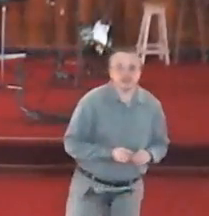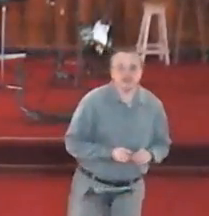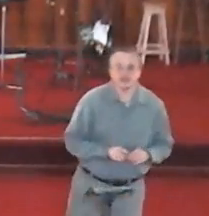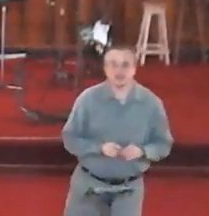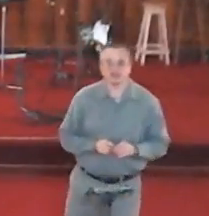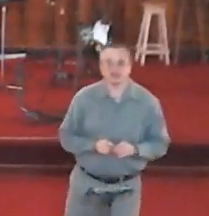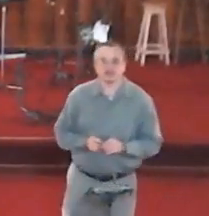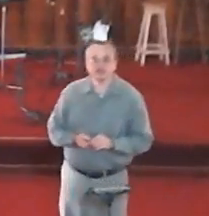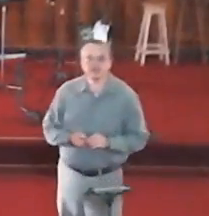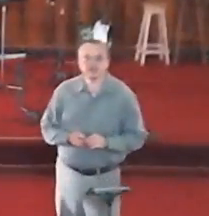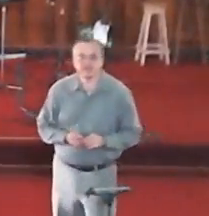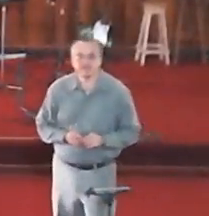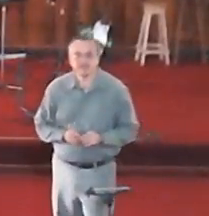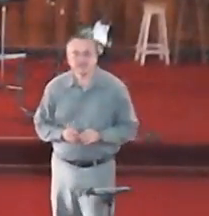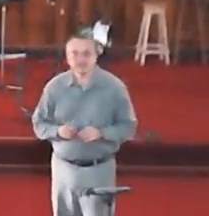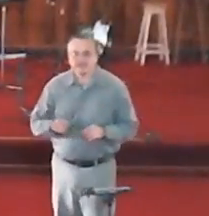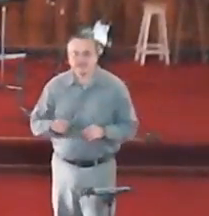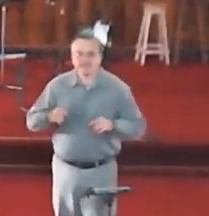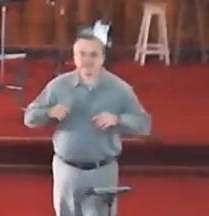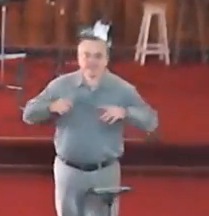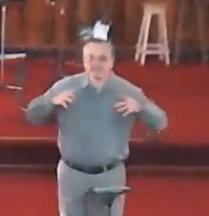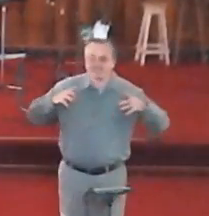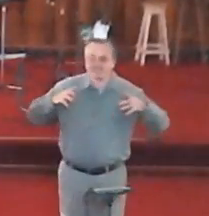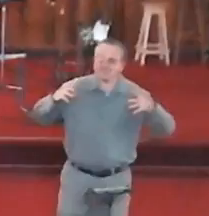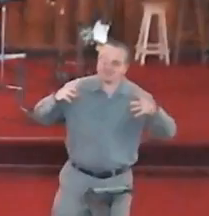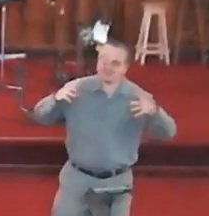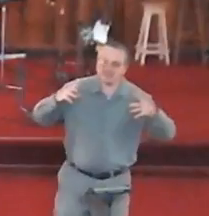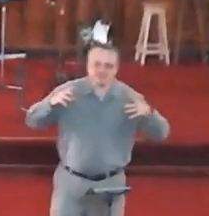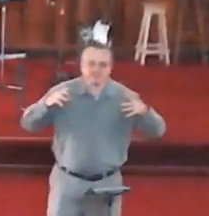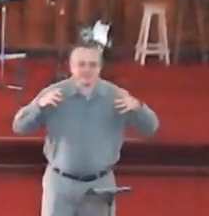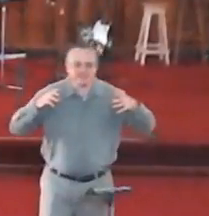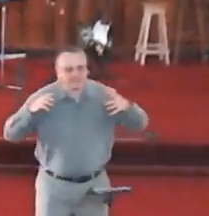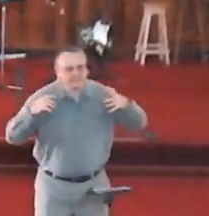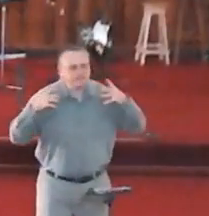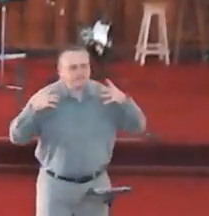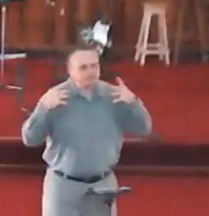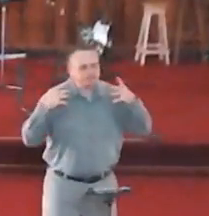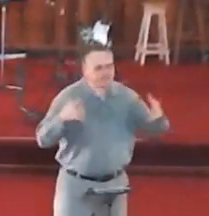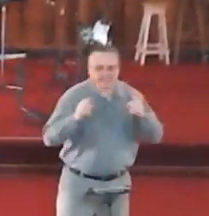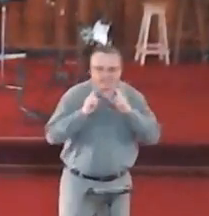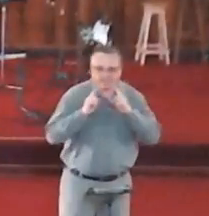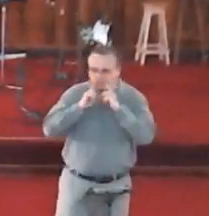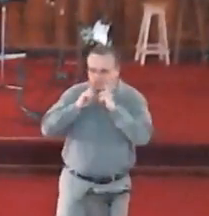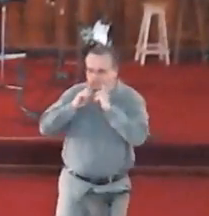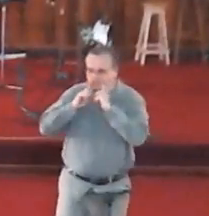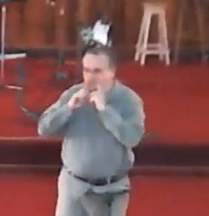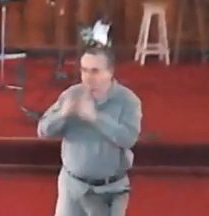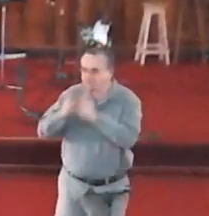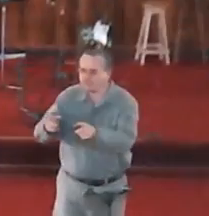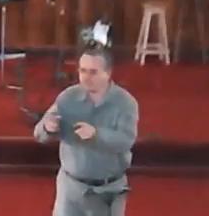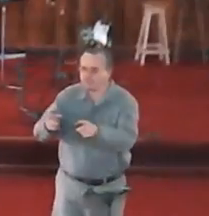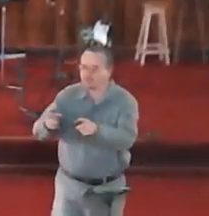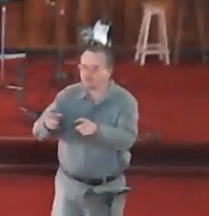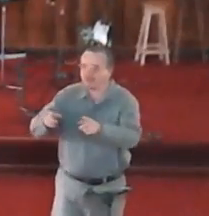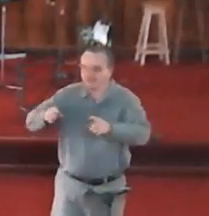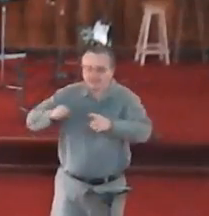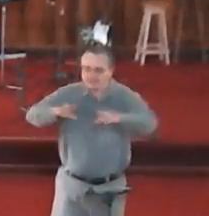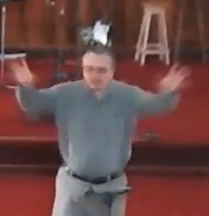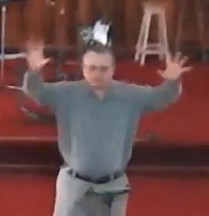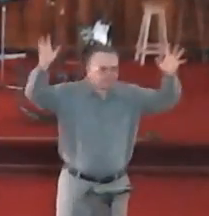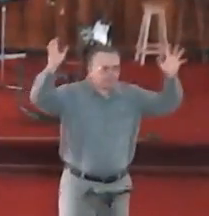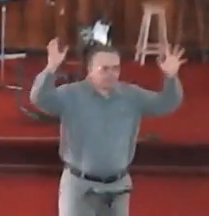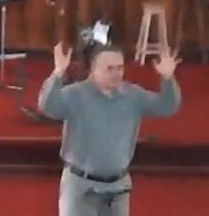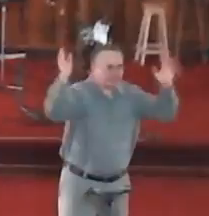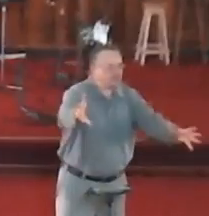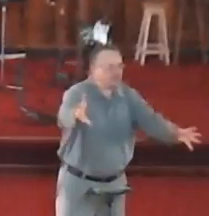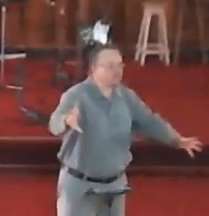the positive confession and negative confession. Y es casi que con la gente piensa que con lo que yo confieso con mi boca,